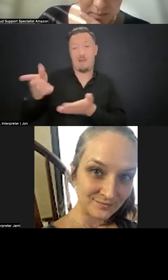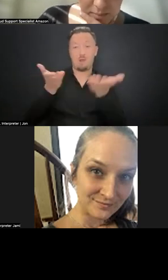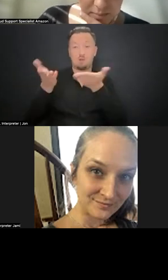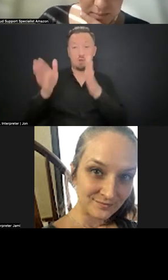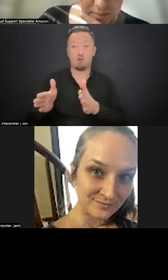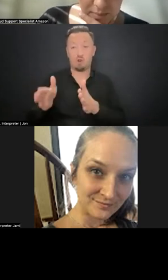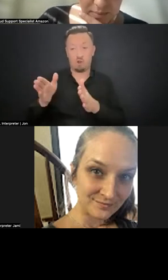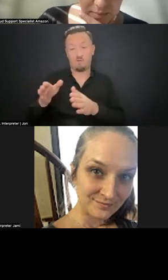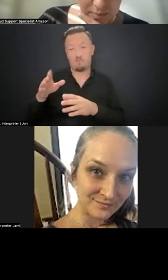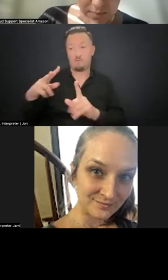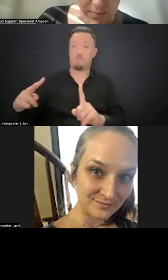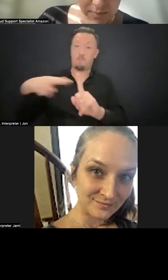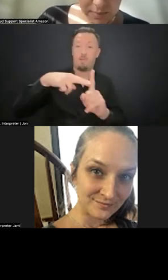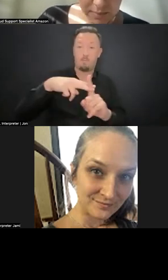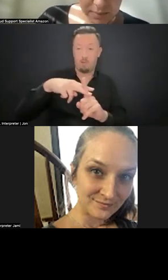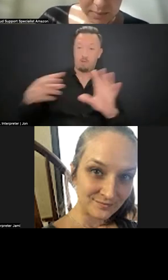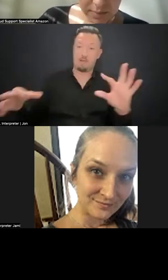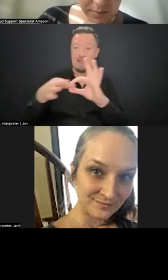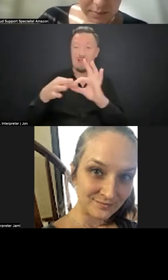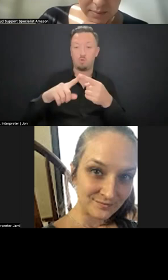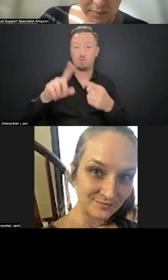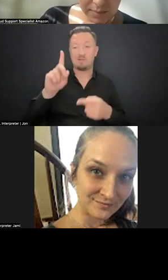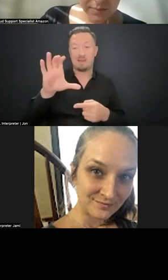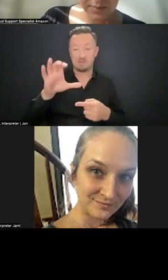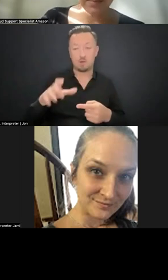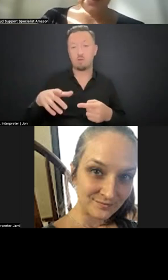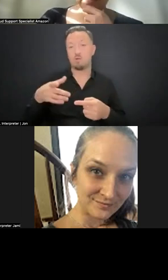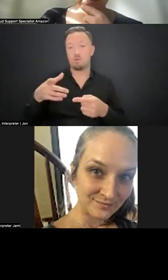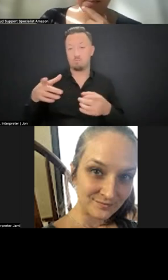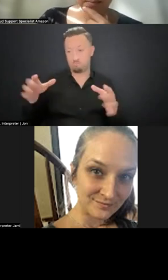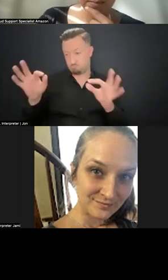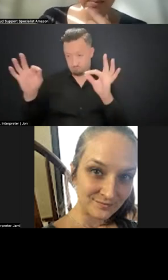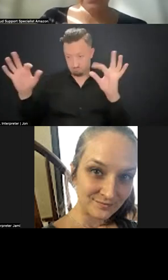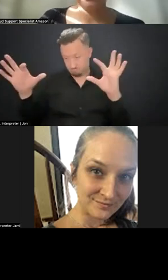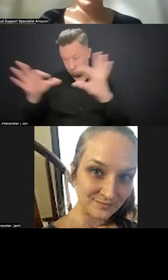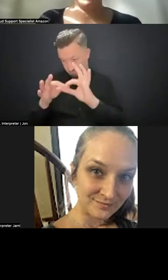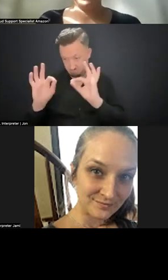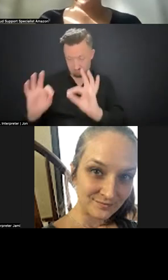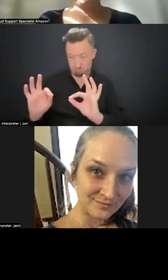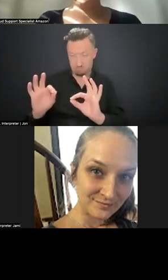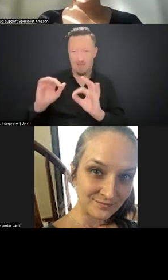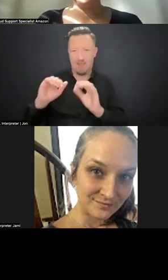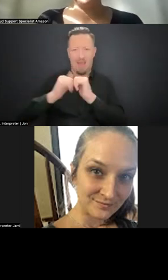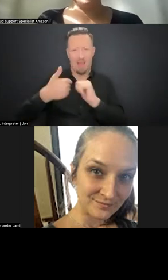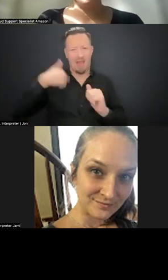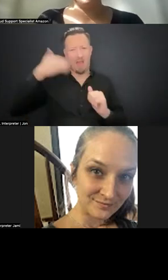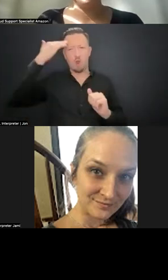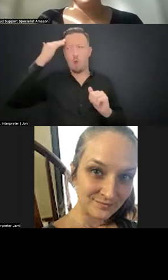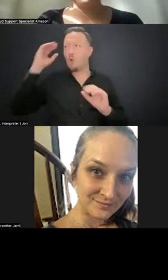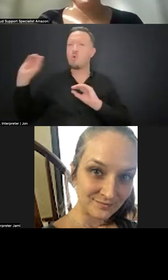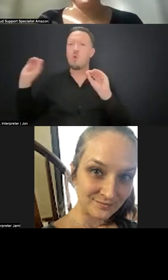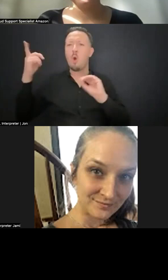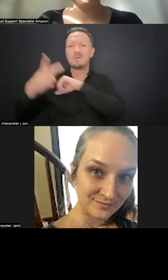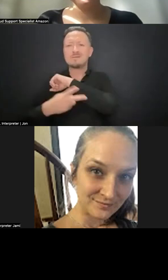make sure everything's on. How do I make sure nobody steals it? So I have to have